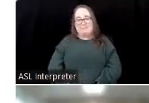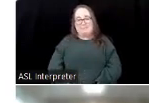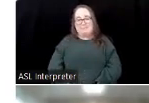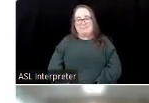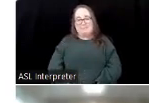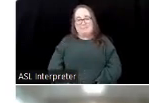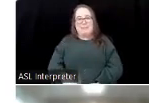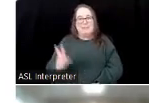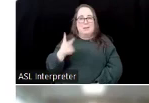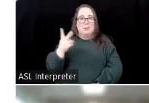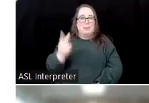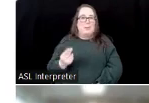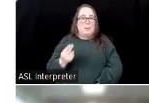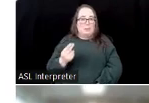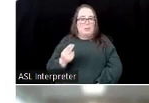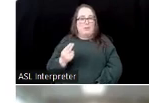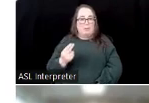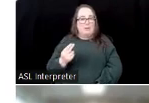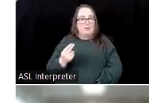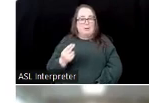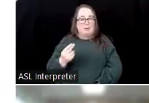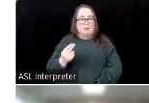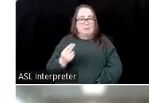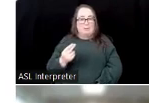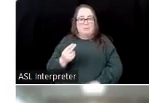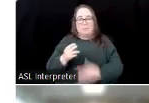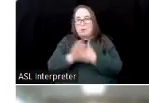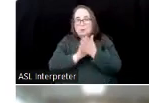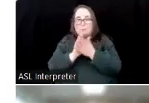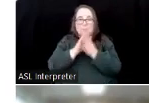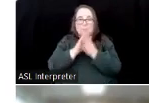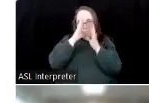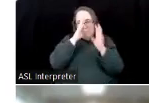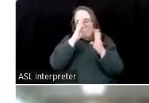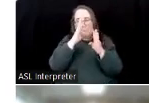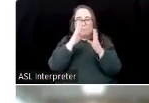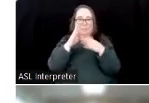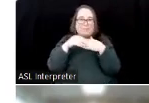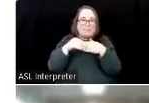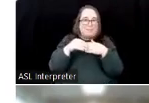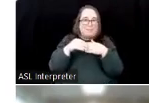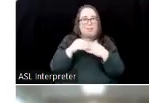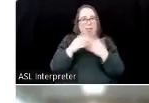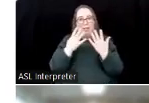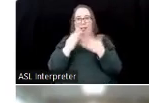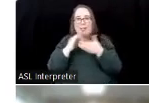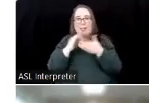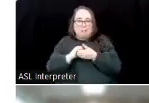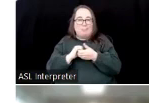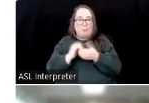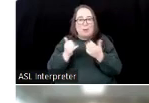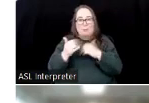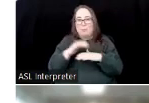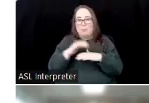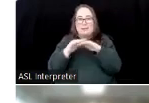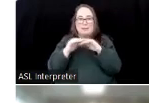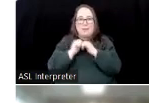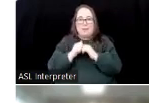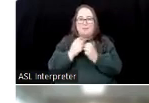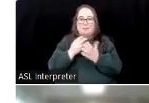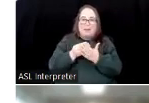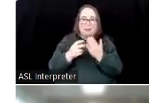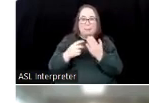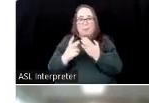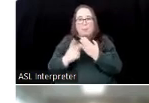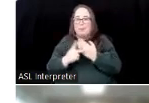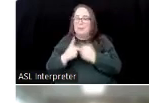both enter the work with the spirit of innovation, collaboration, and flexibility. Braiding together funding and programming